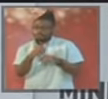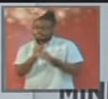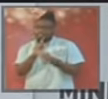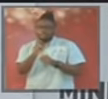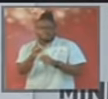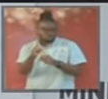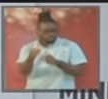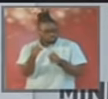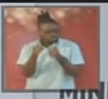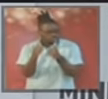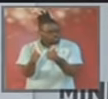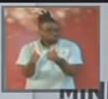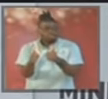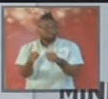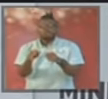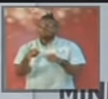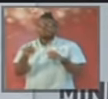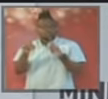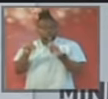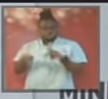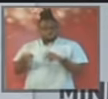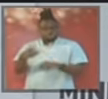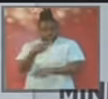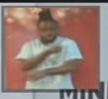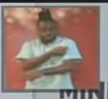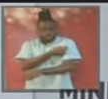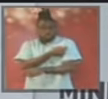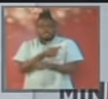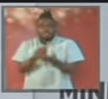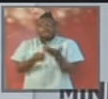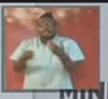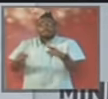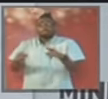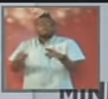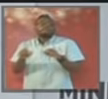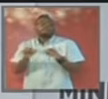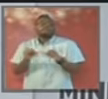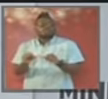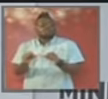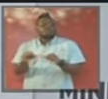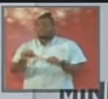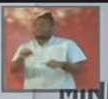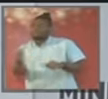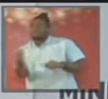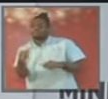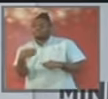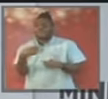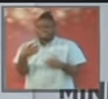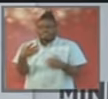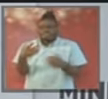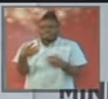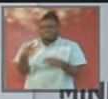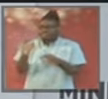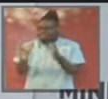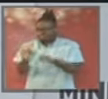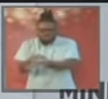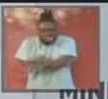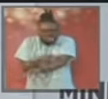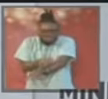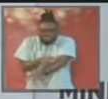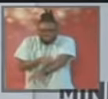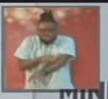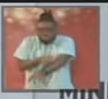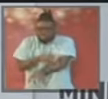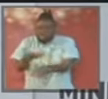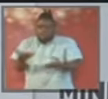happens following the deployment of the vaccines in terms of any reactions. And emergency use listing is usually